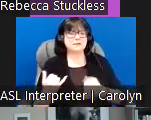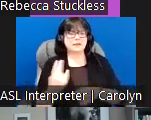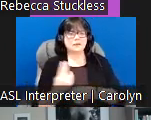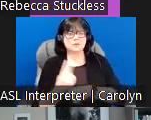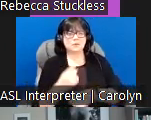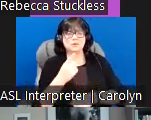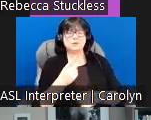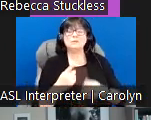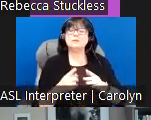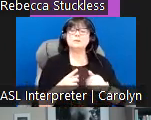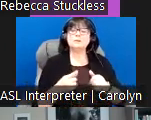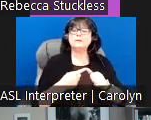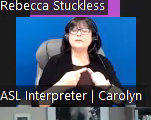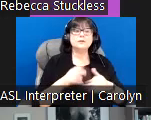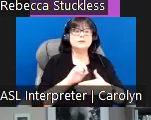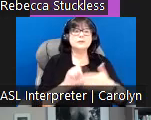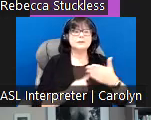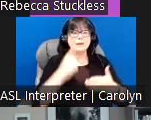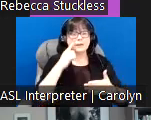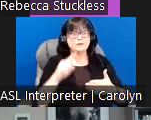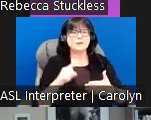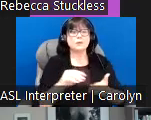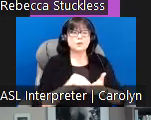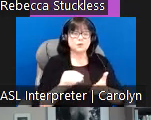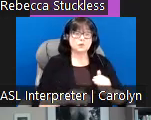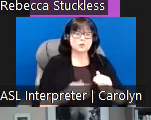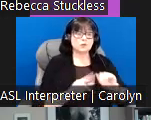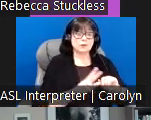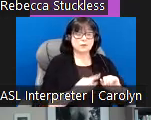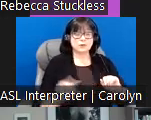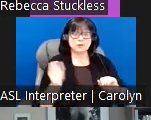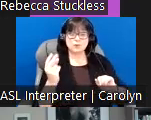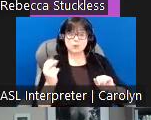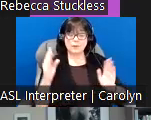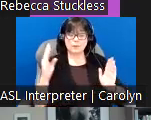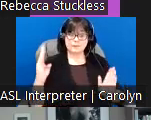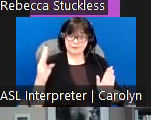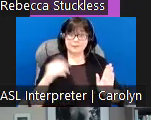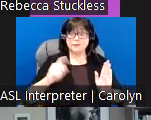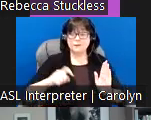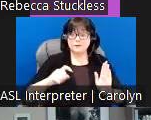assess students in grades 3 to 12. So it has a wide range of